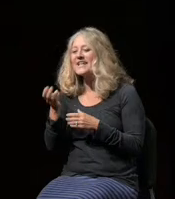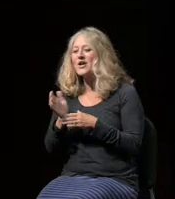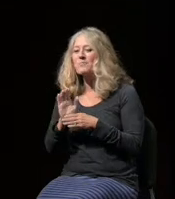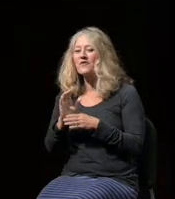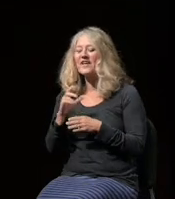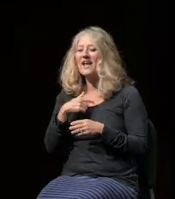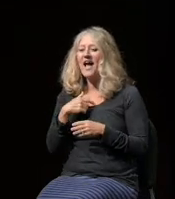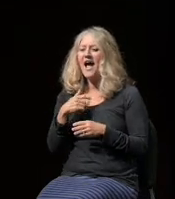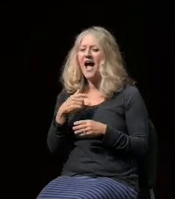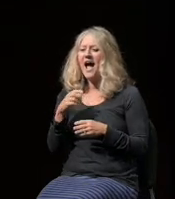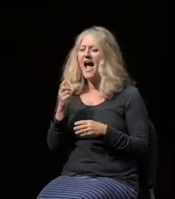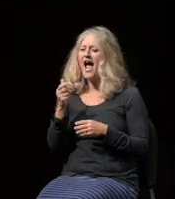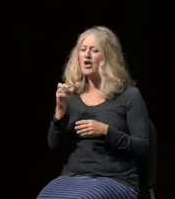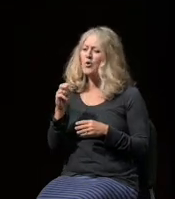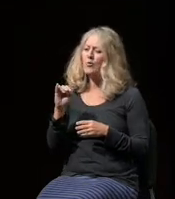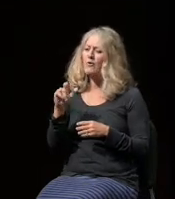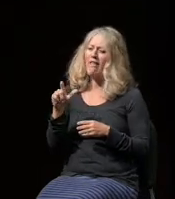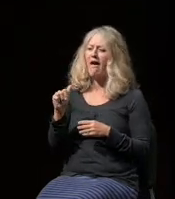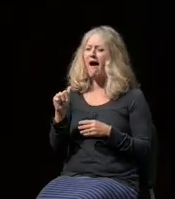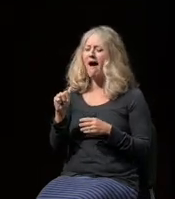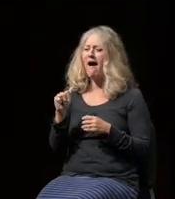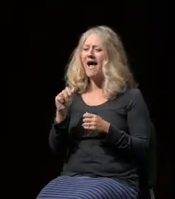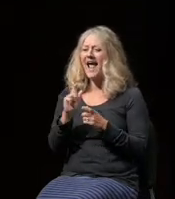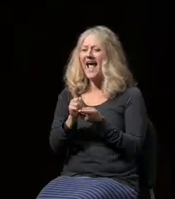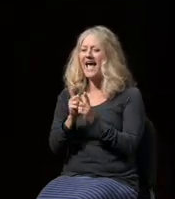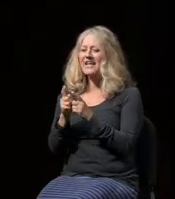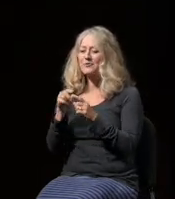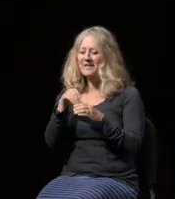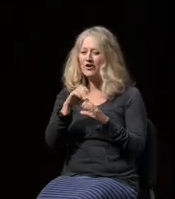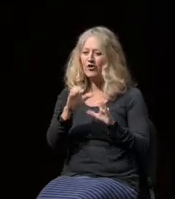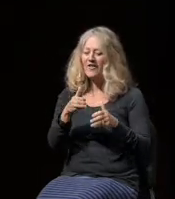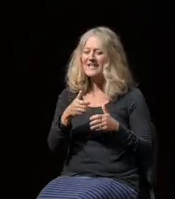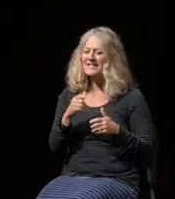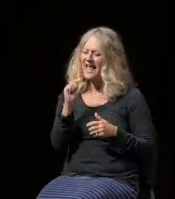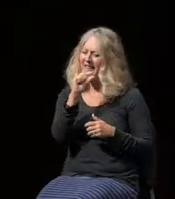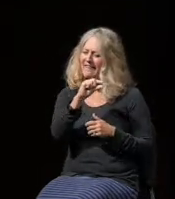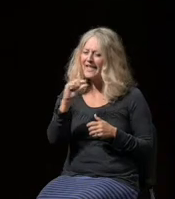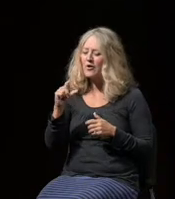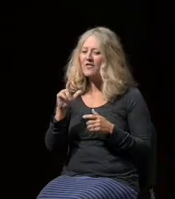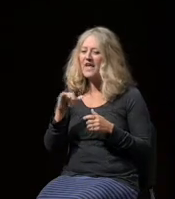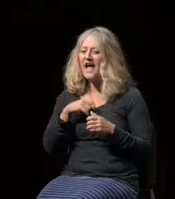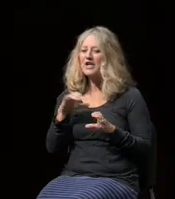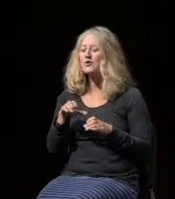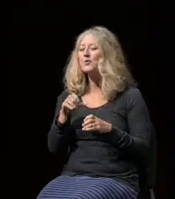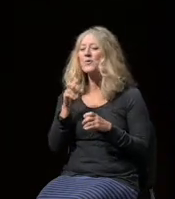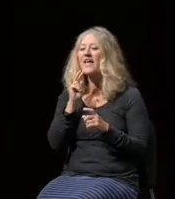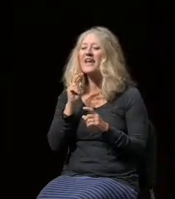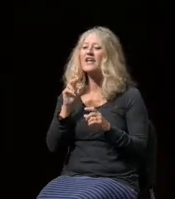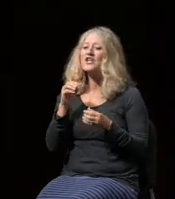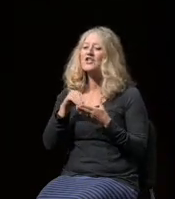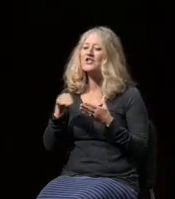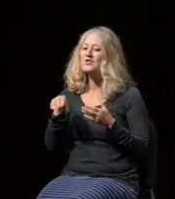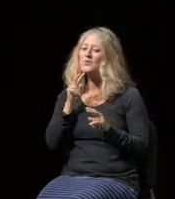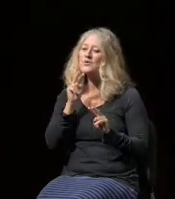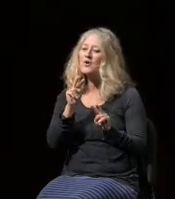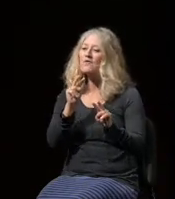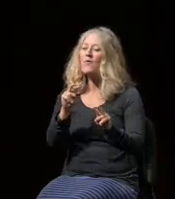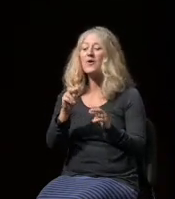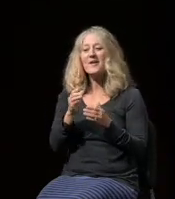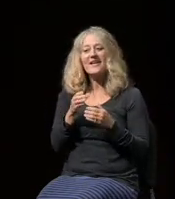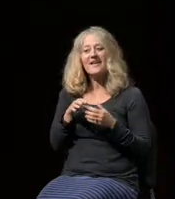edited to be about our class. It's a little thing that I do that students look forward to, aside from my lectures, of